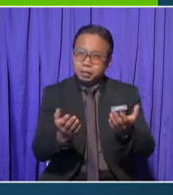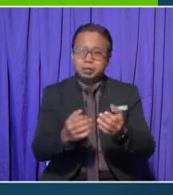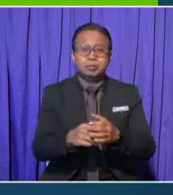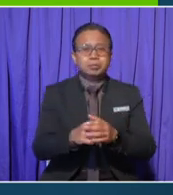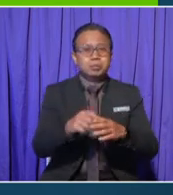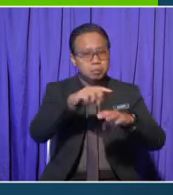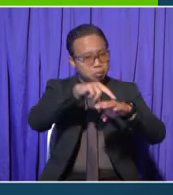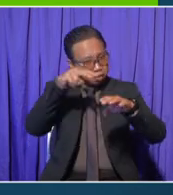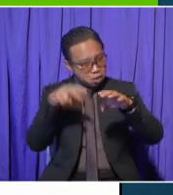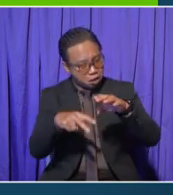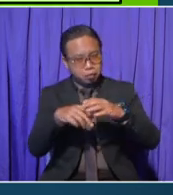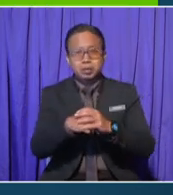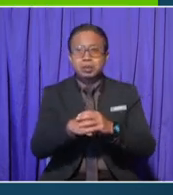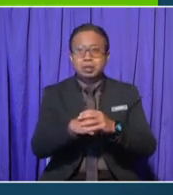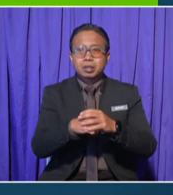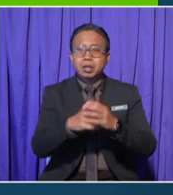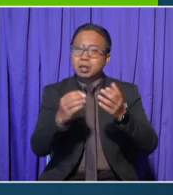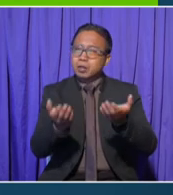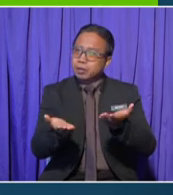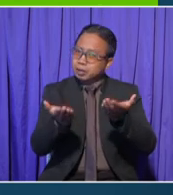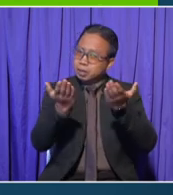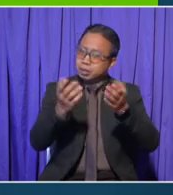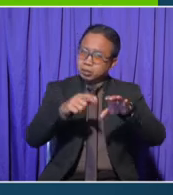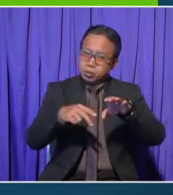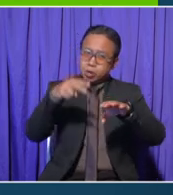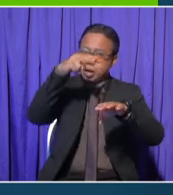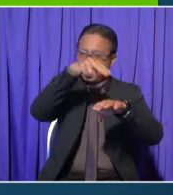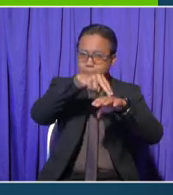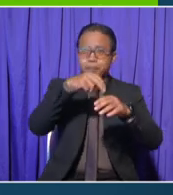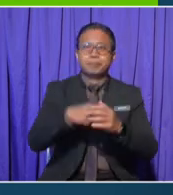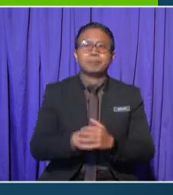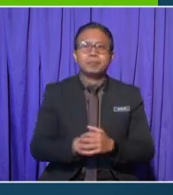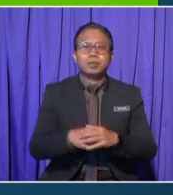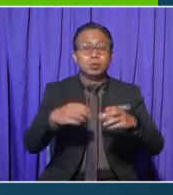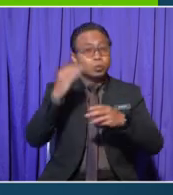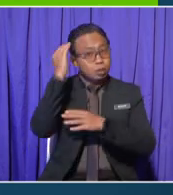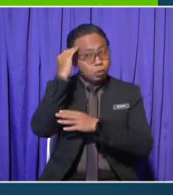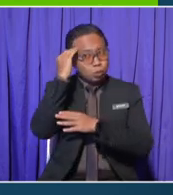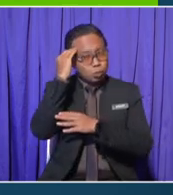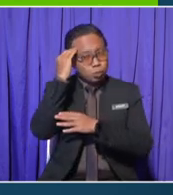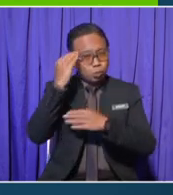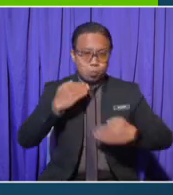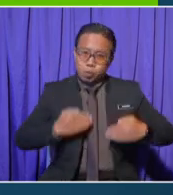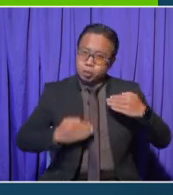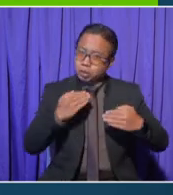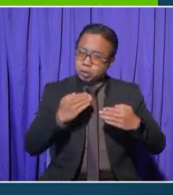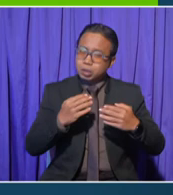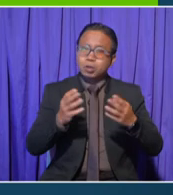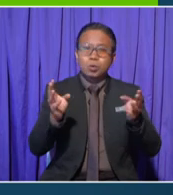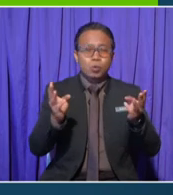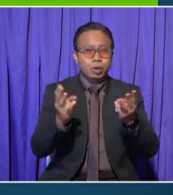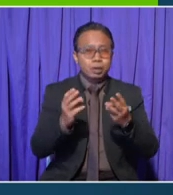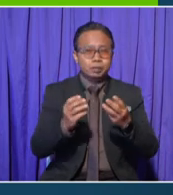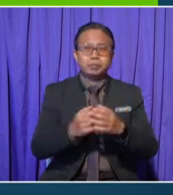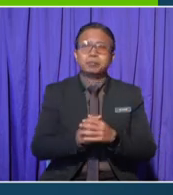down while lighter things will go up. Do we know their body weights? How